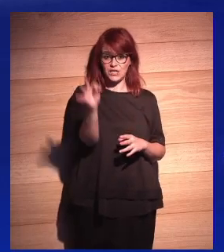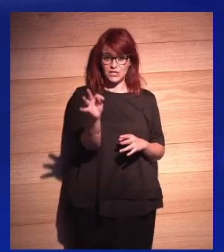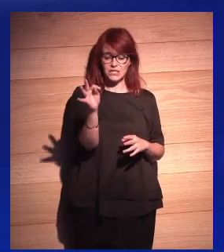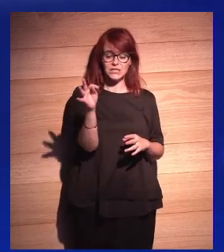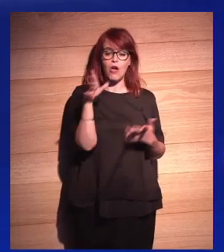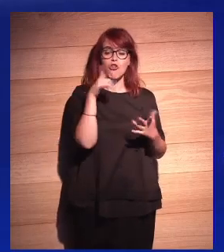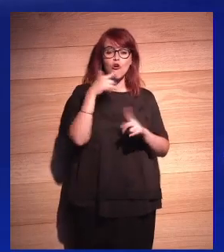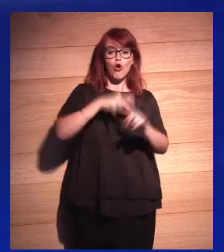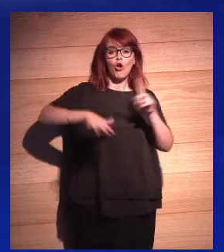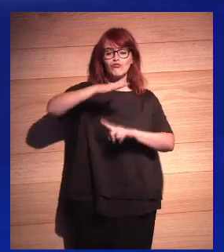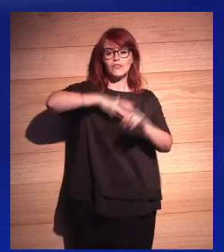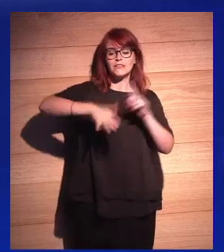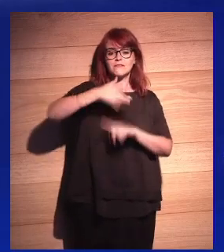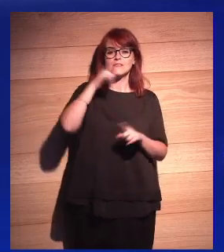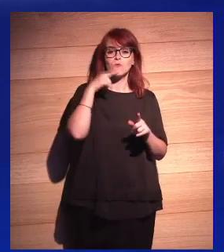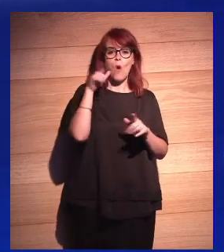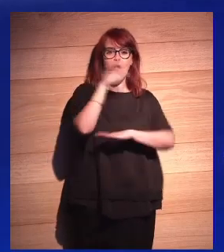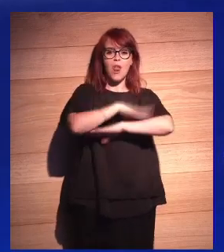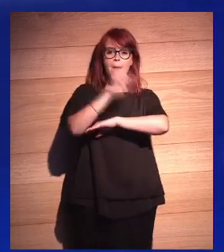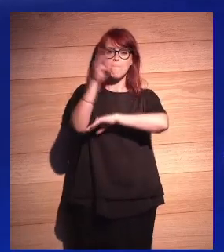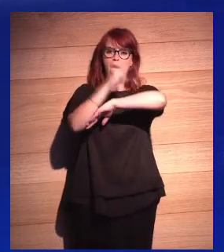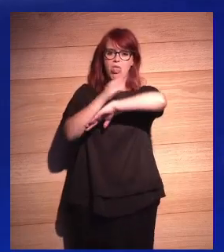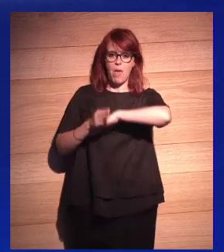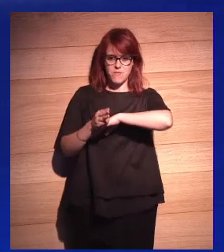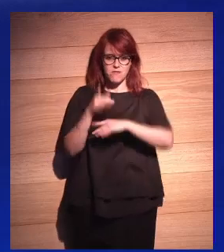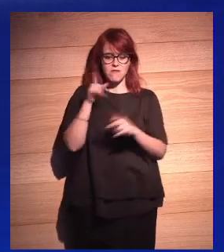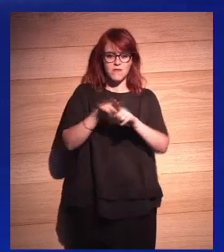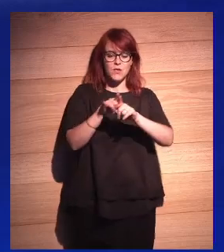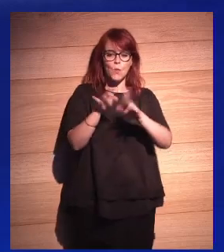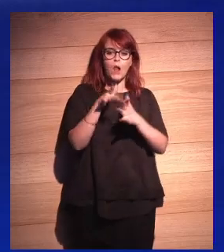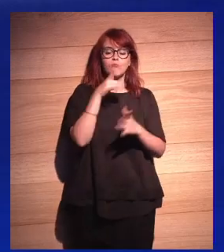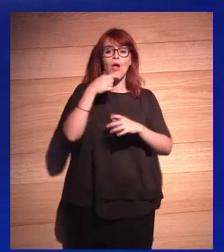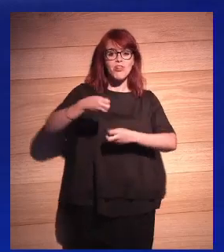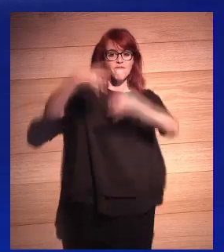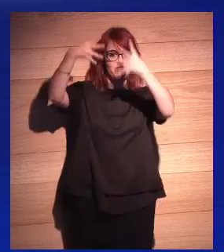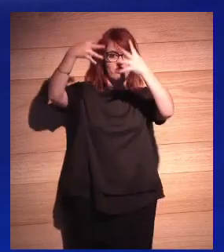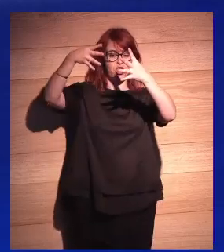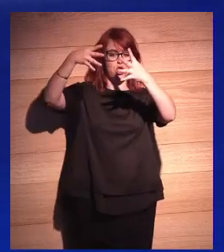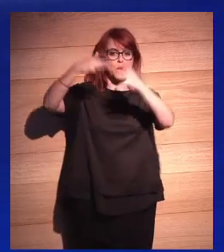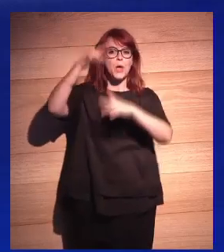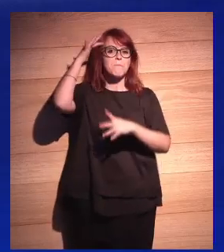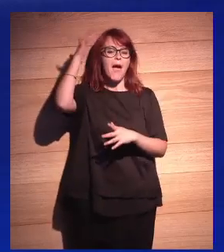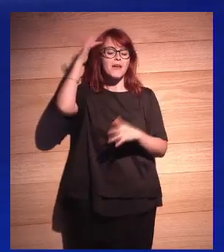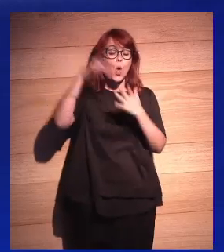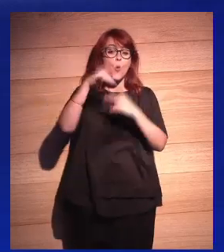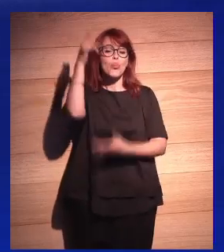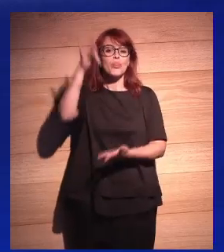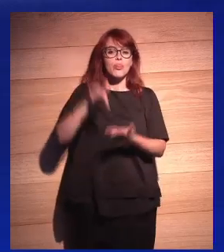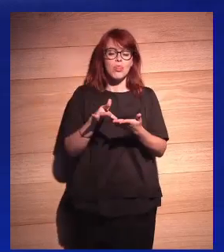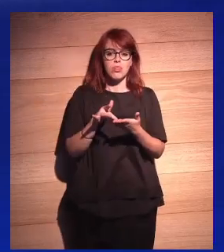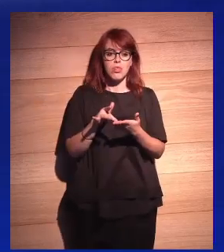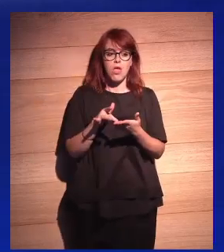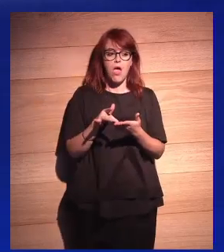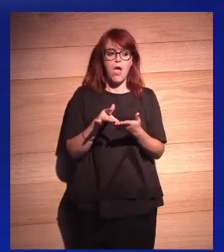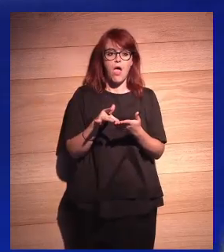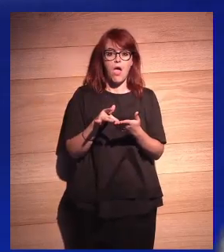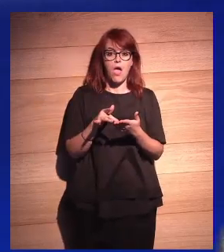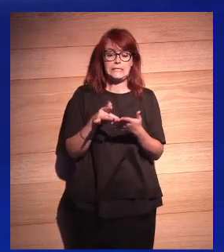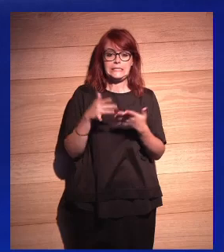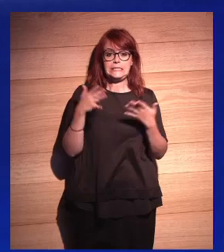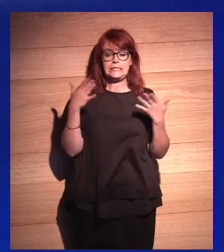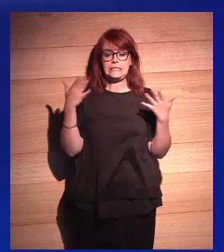that I have brought here, the context of Miami. This was made in a building that